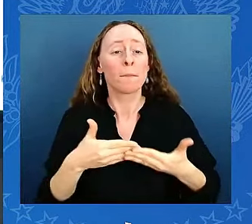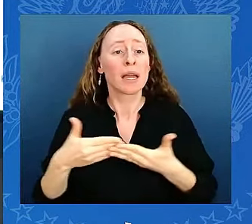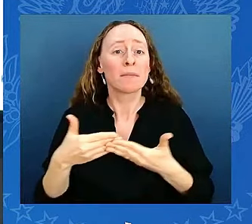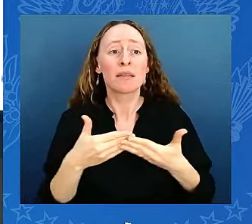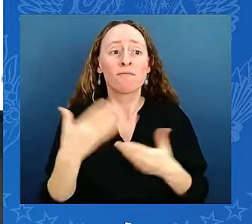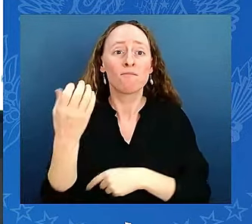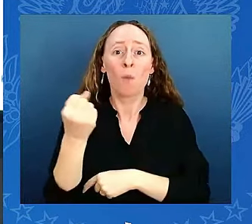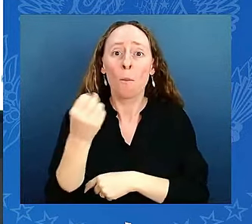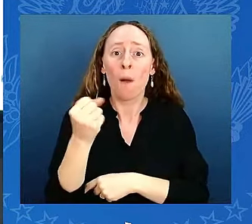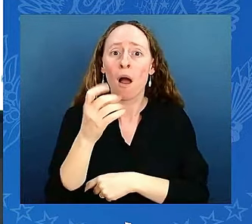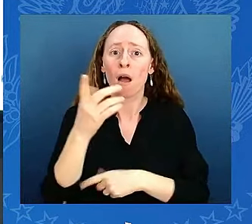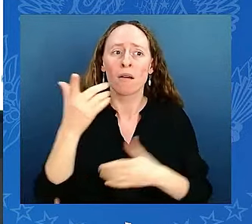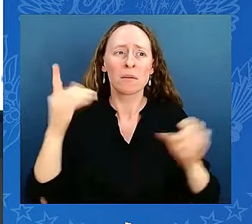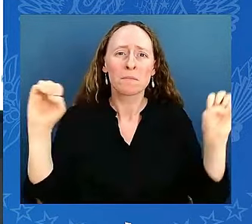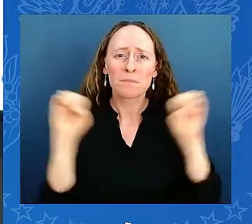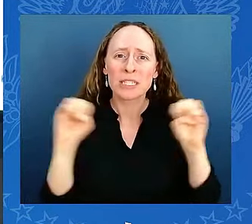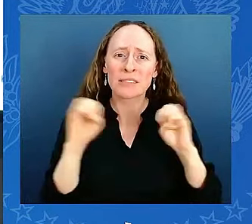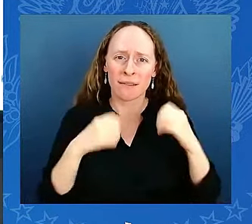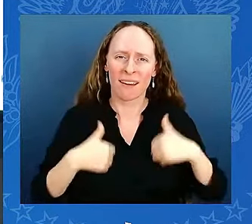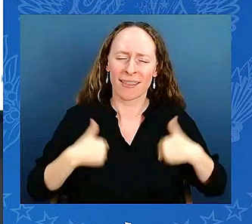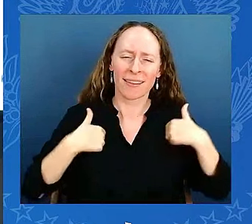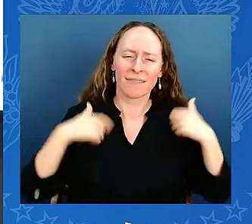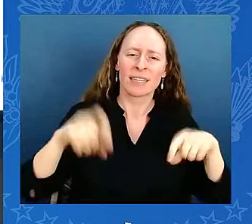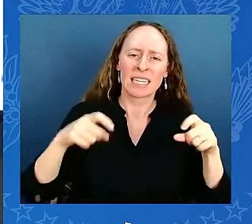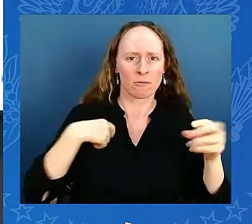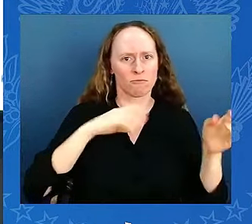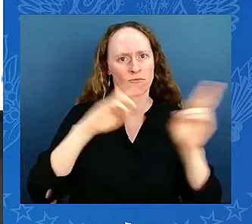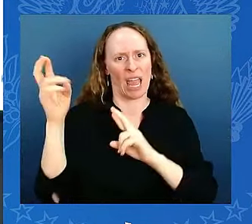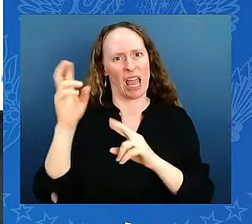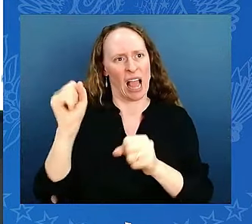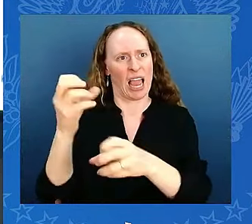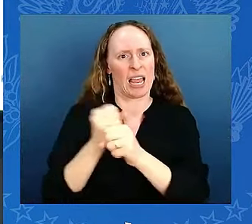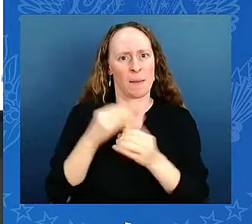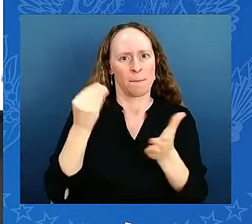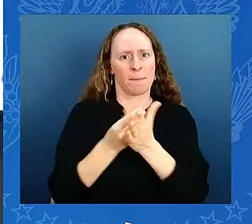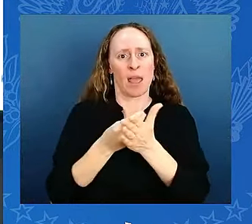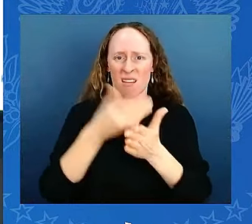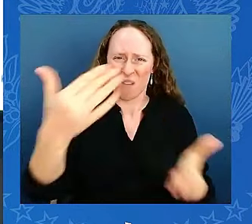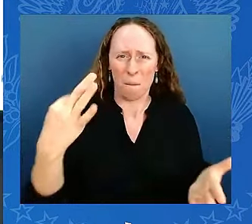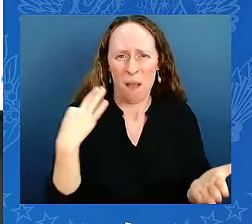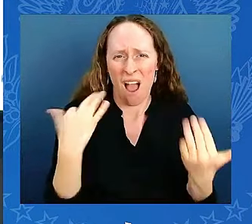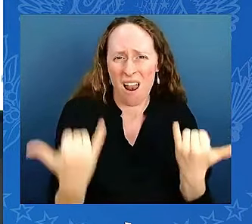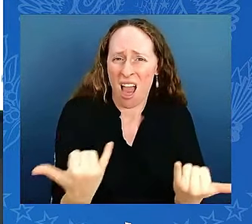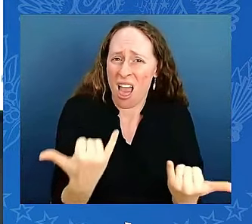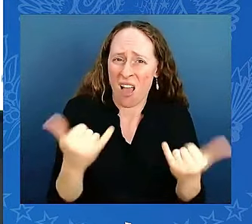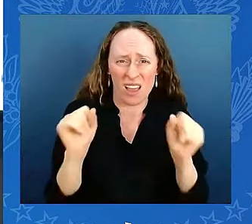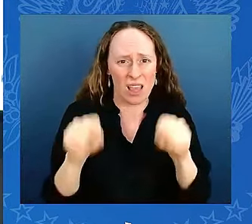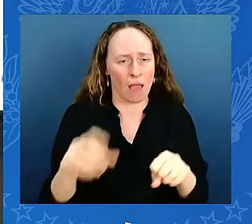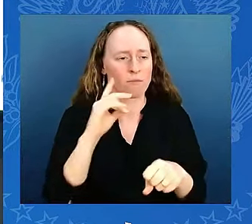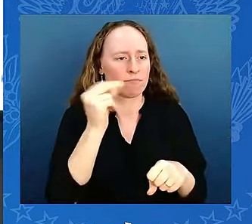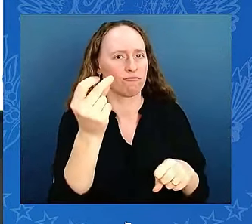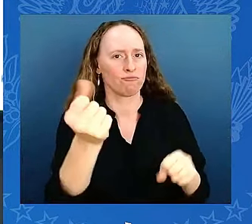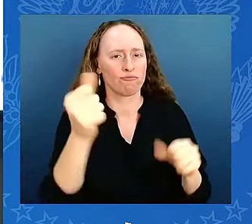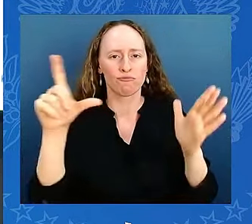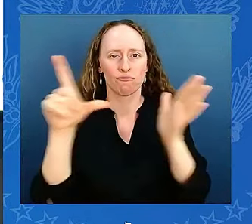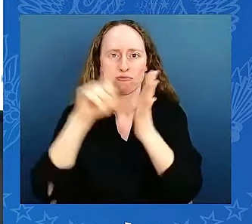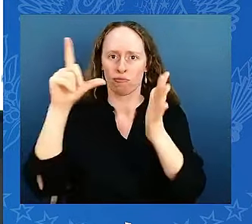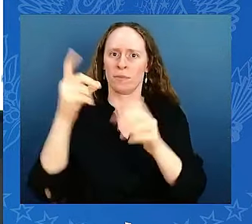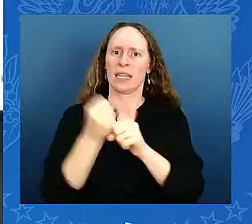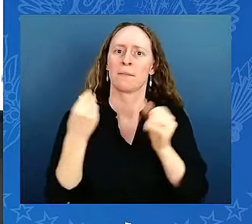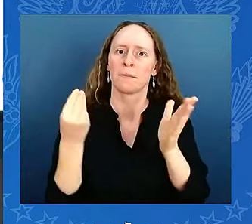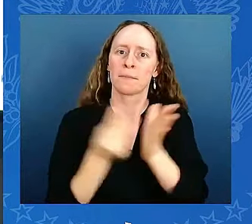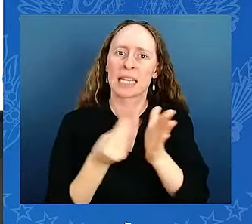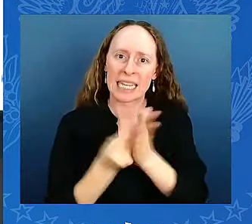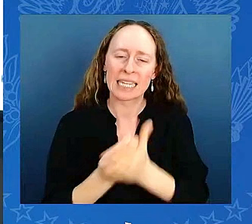that is being delivered here today, not later, but today. And so, but folks, it's going to cost us billions